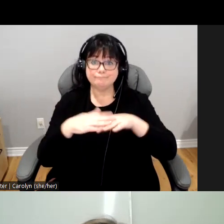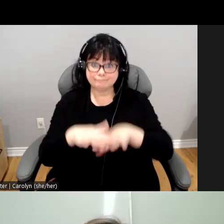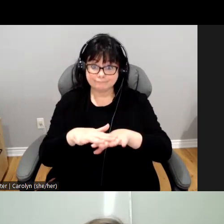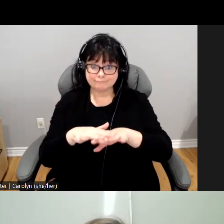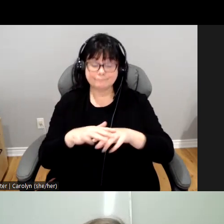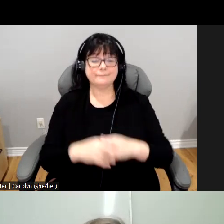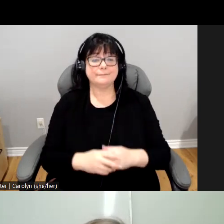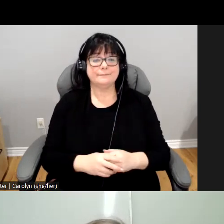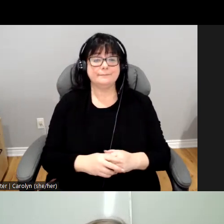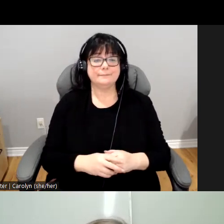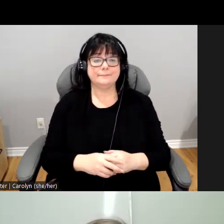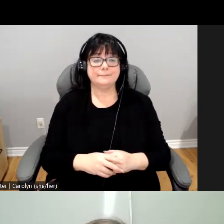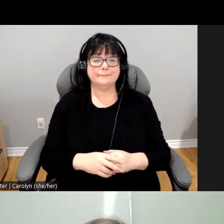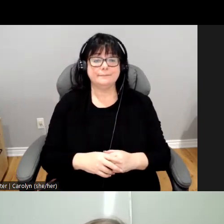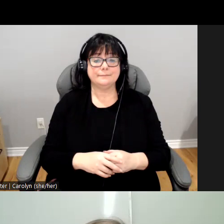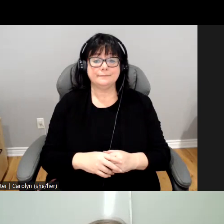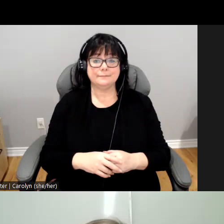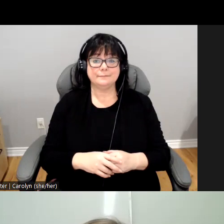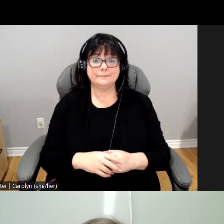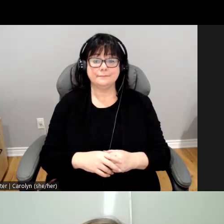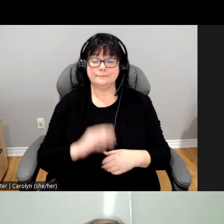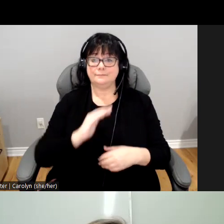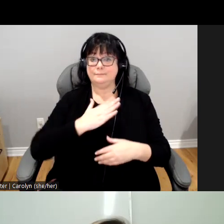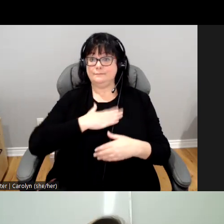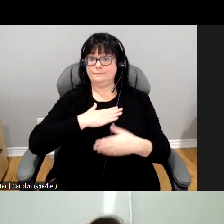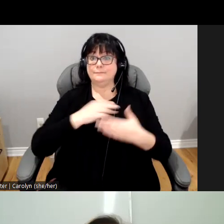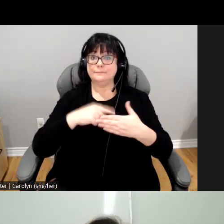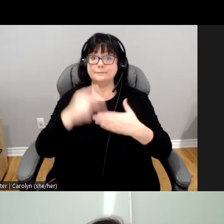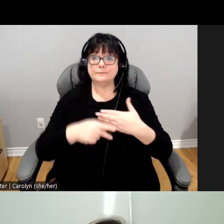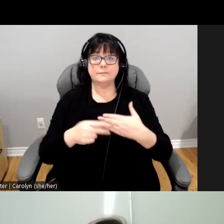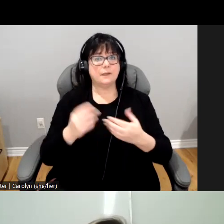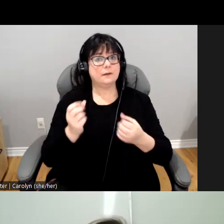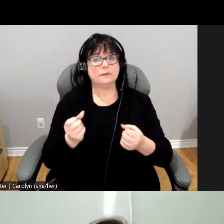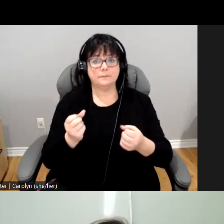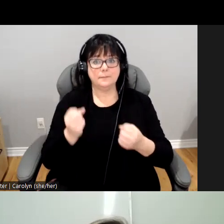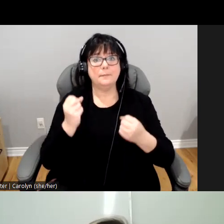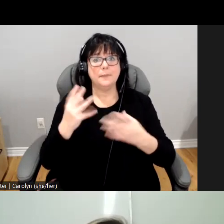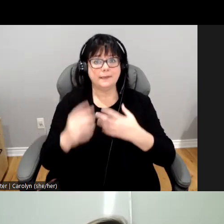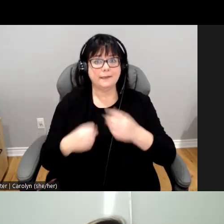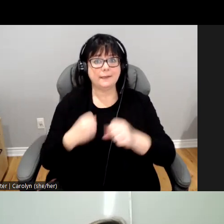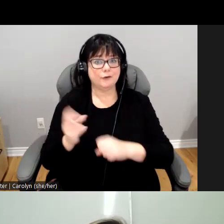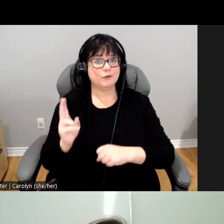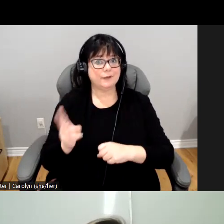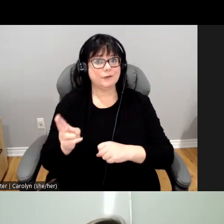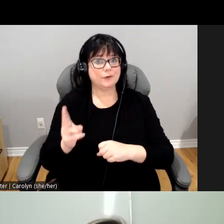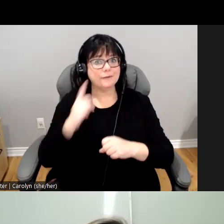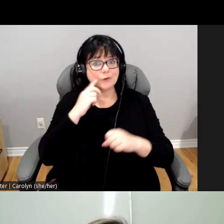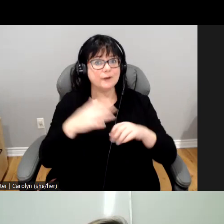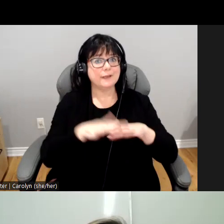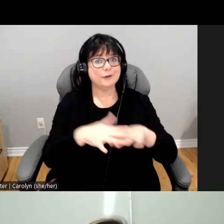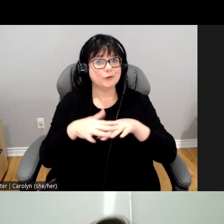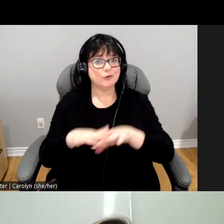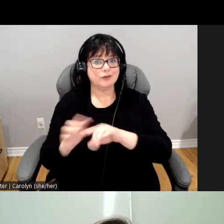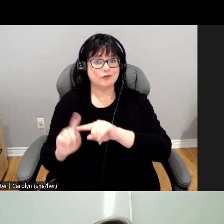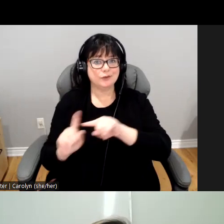a very long history of integrations, different integrations. Our LBS program is